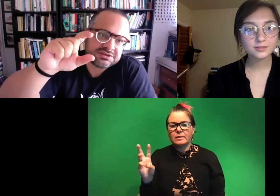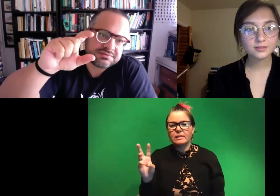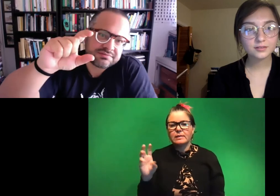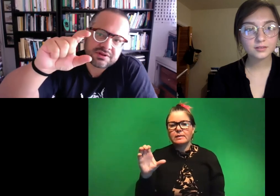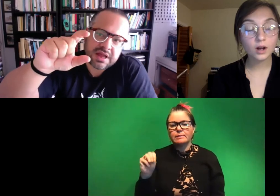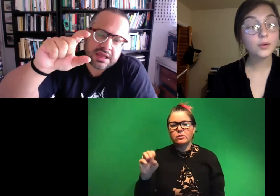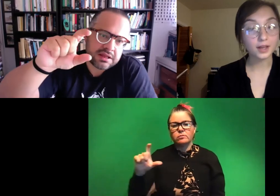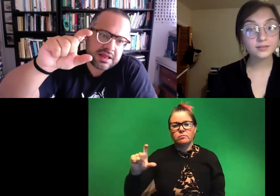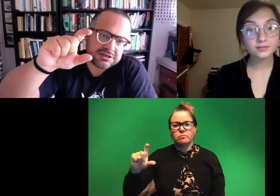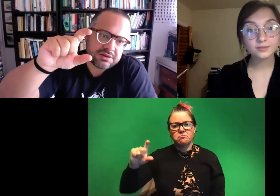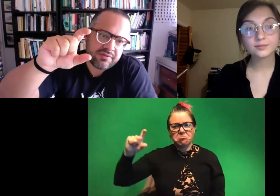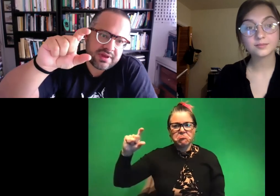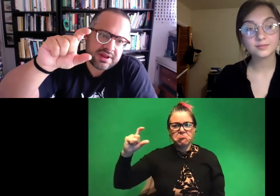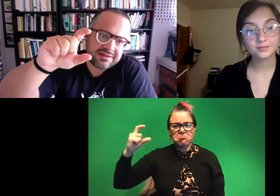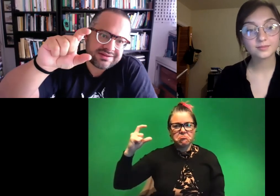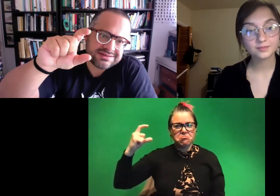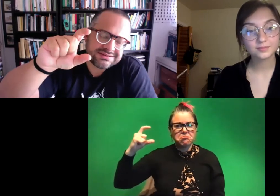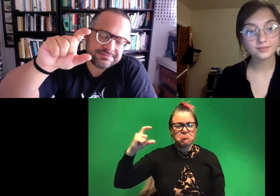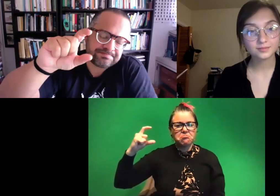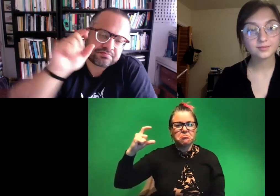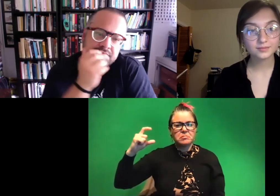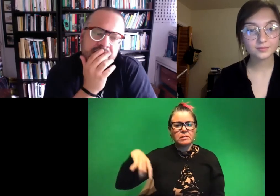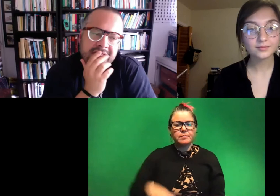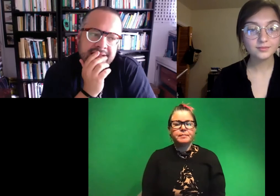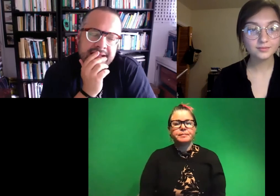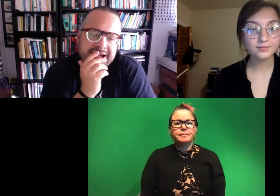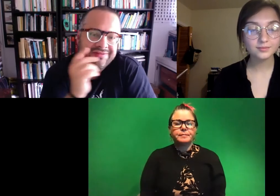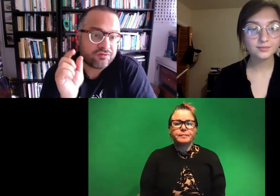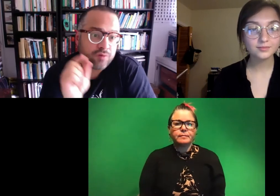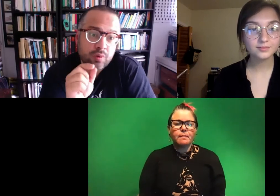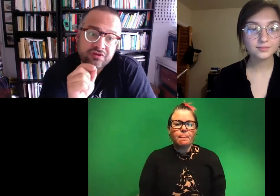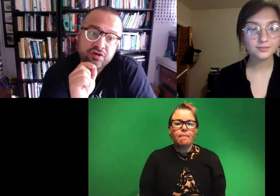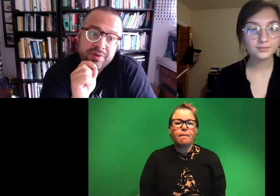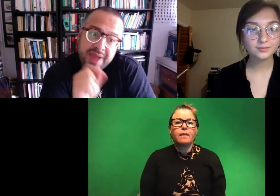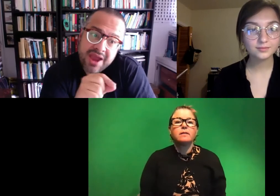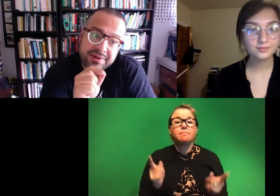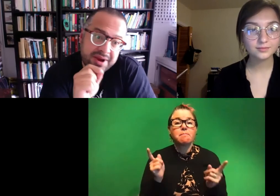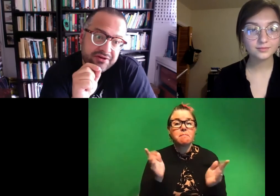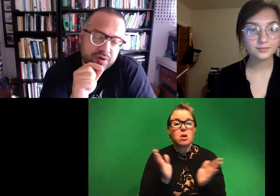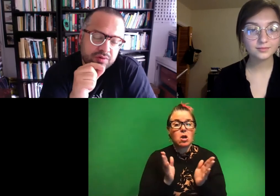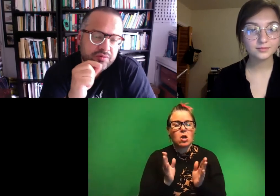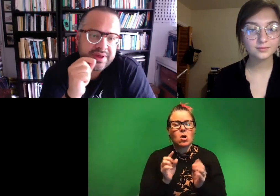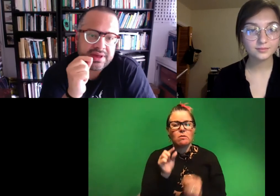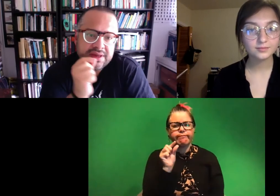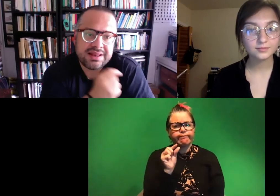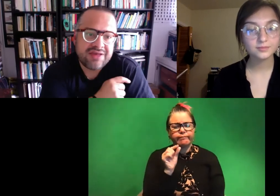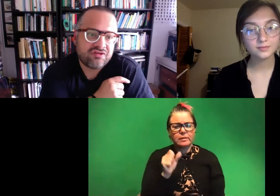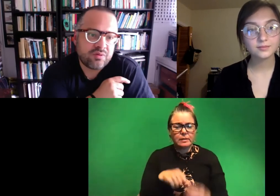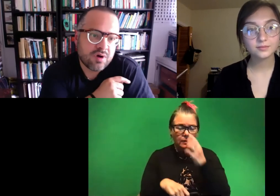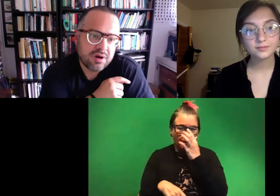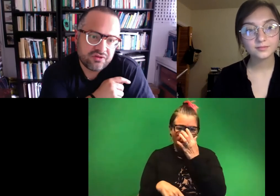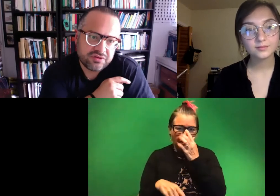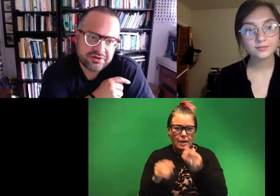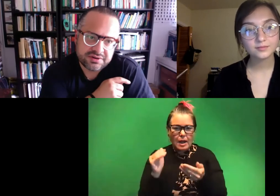5 to 6 centimeters, like something like this. And the small ones could be very, very small, could be less